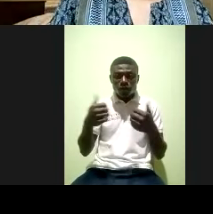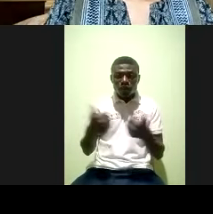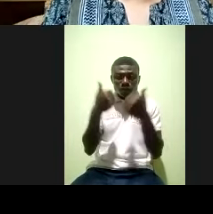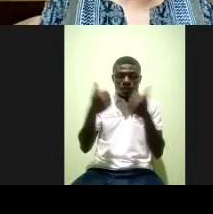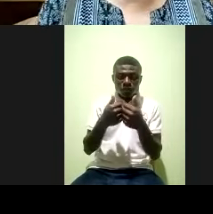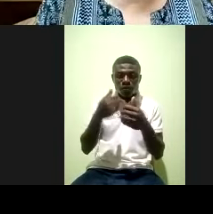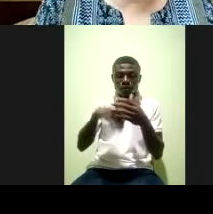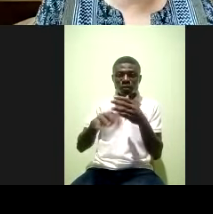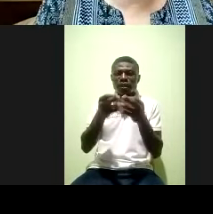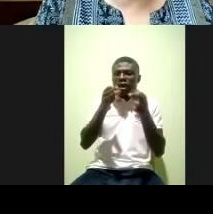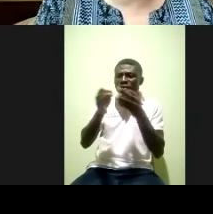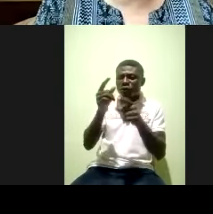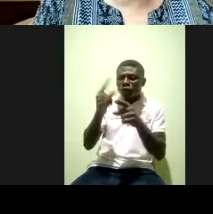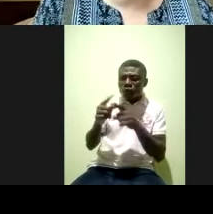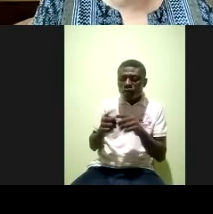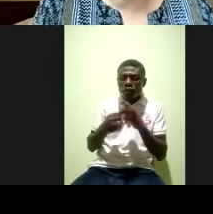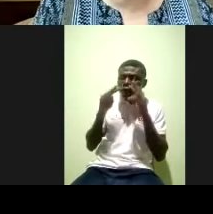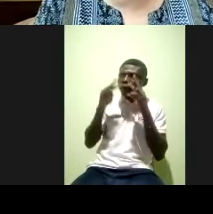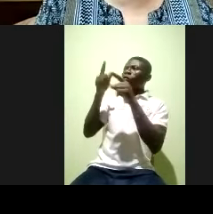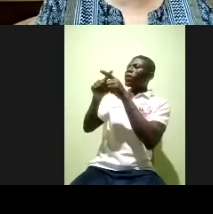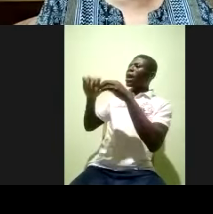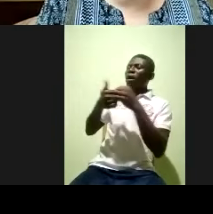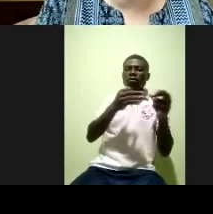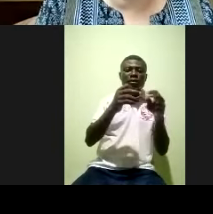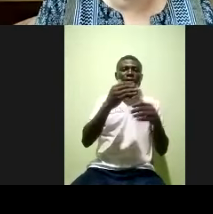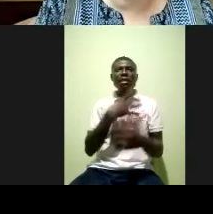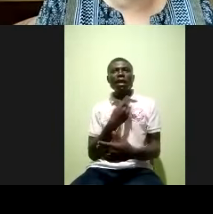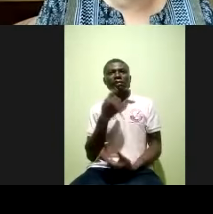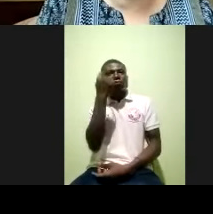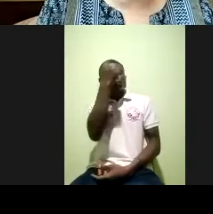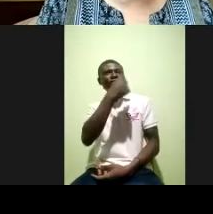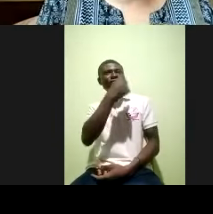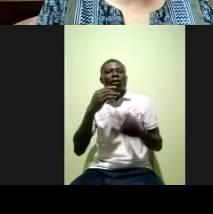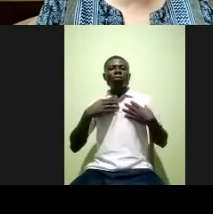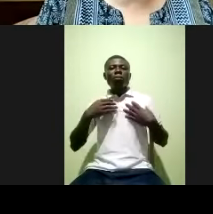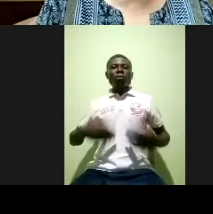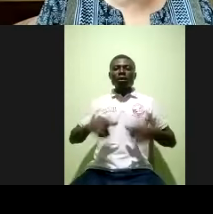the non-verbal cues like facial expressions or body language, and may have